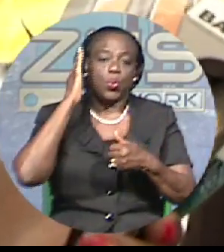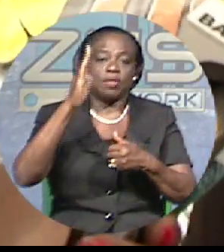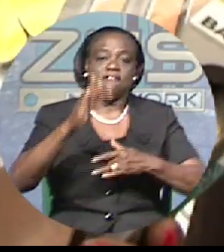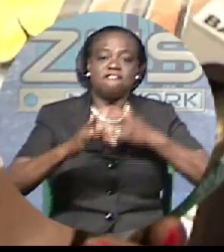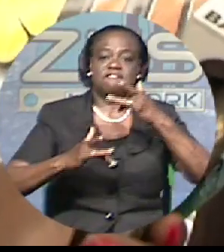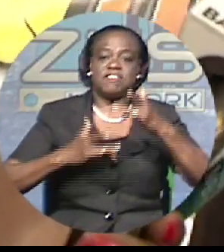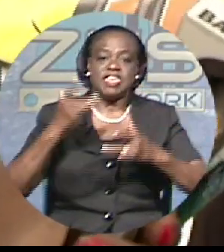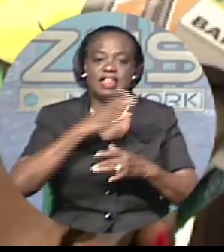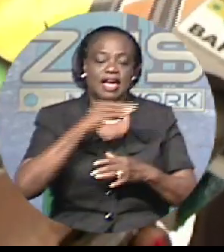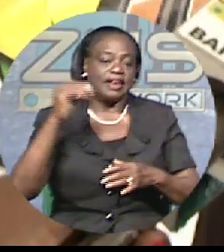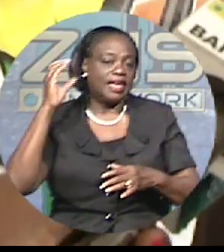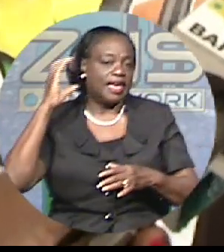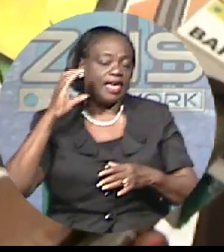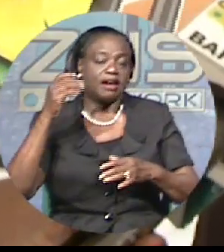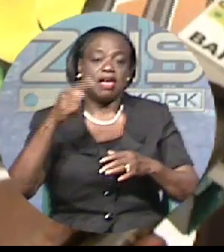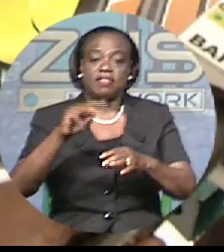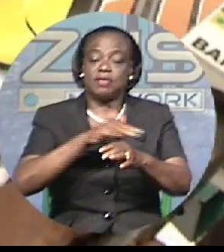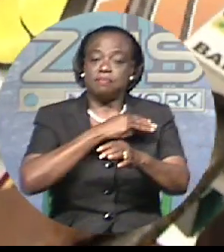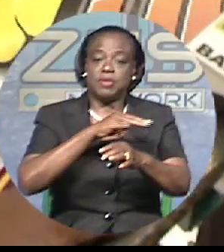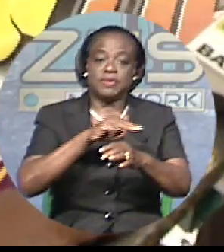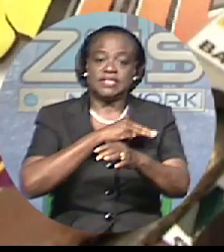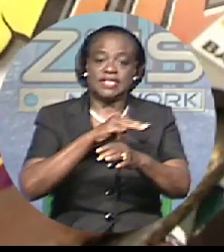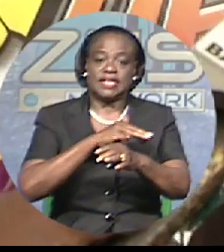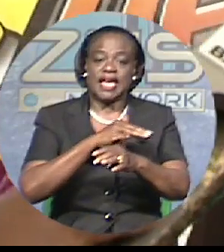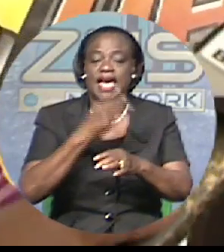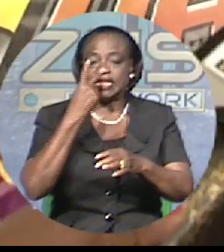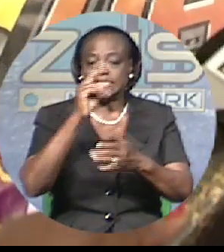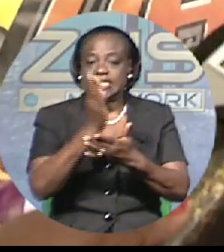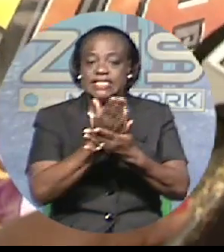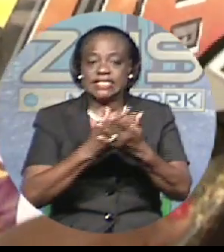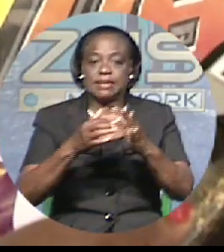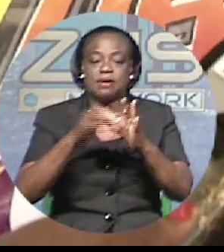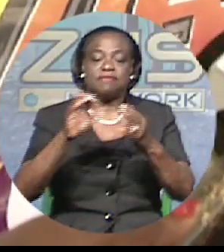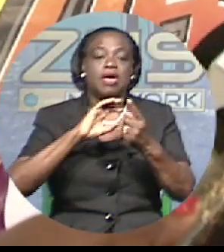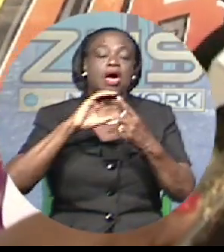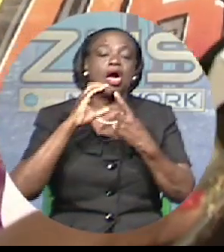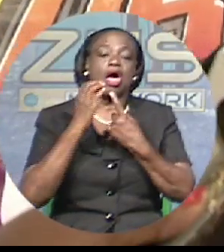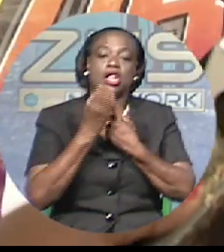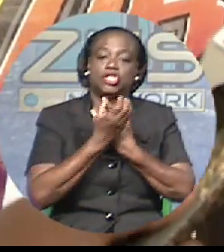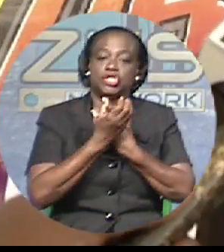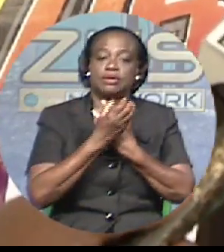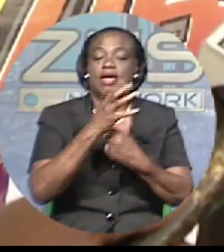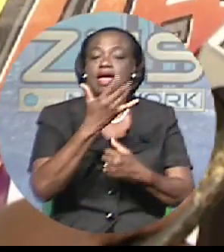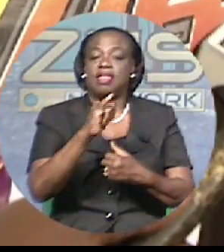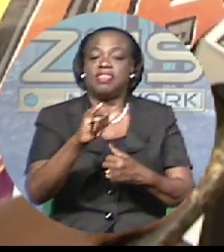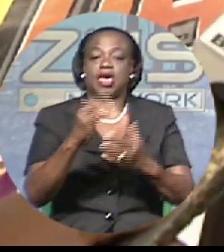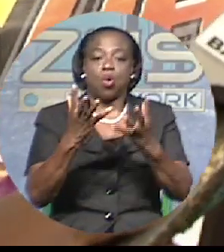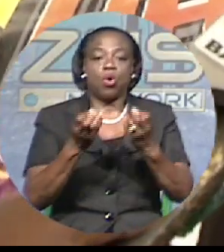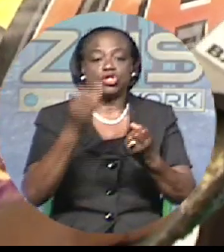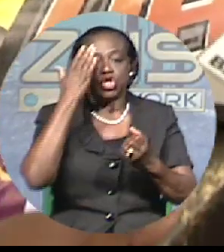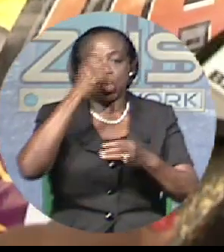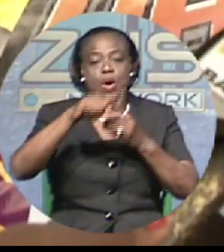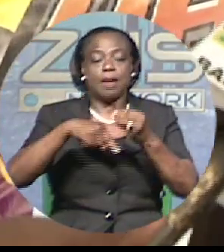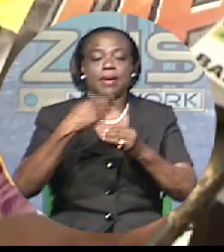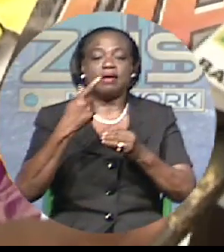our music, hear it, and feel some of the culture. And of course, it interests and intrigues them, and they want to know about the